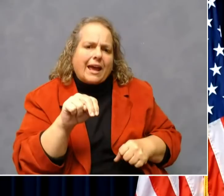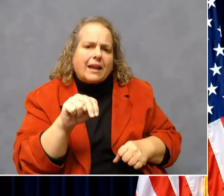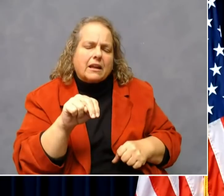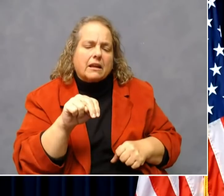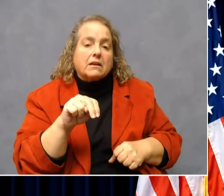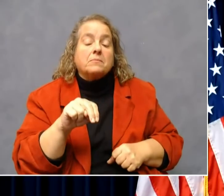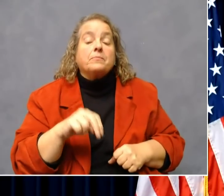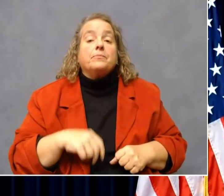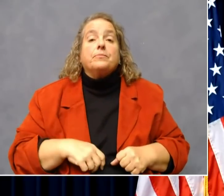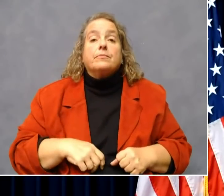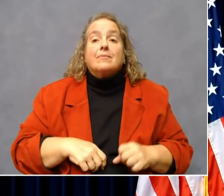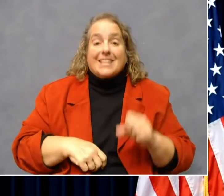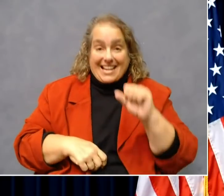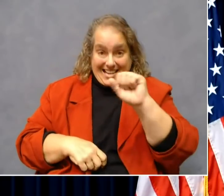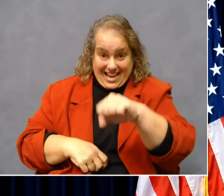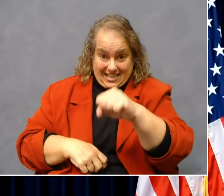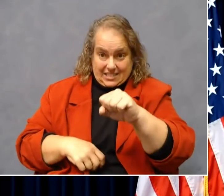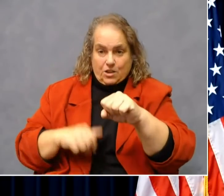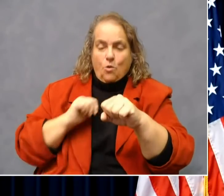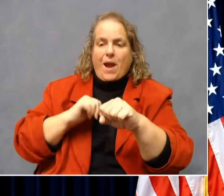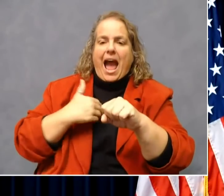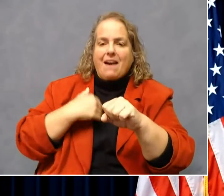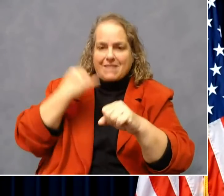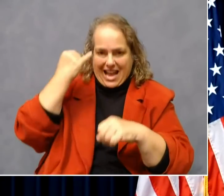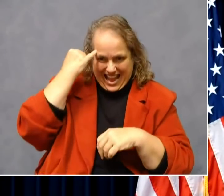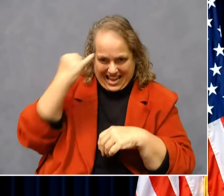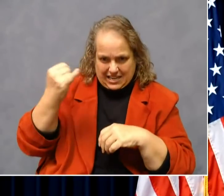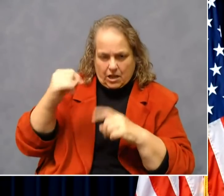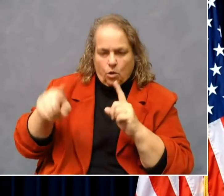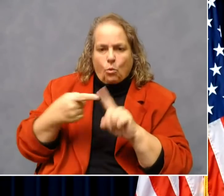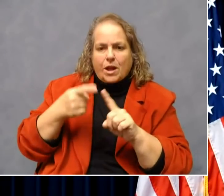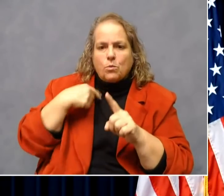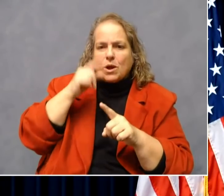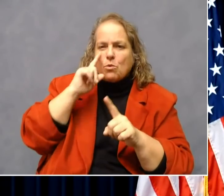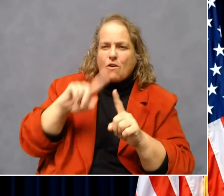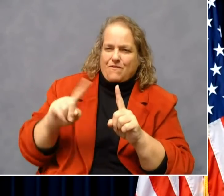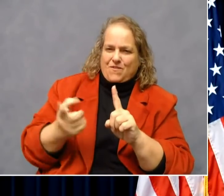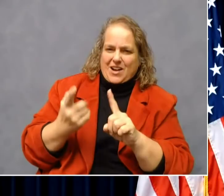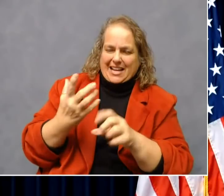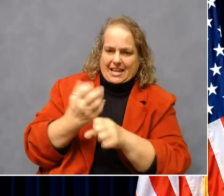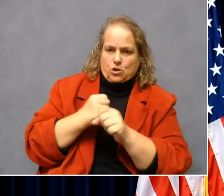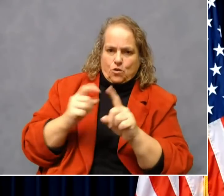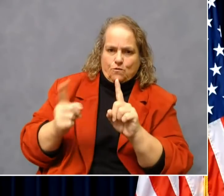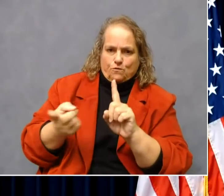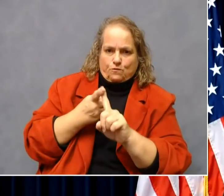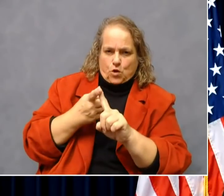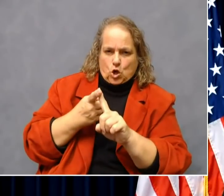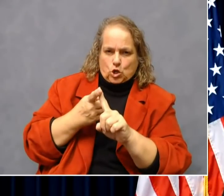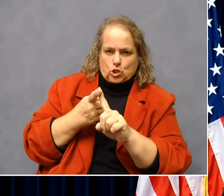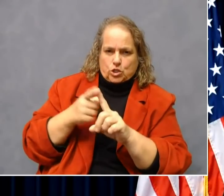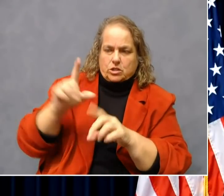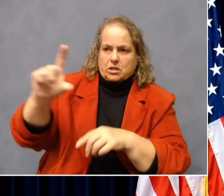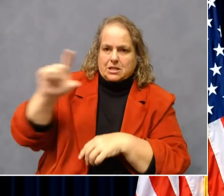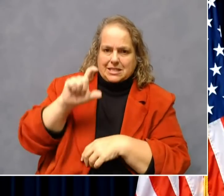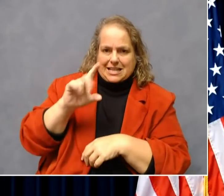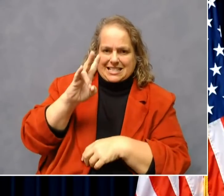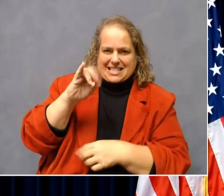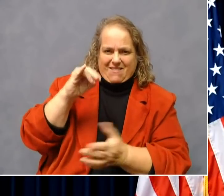that first set of Moderna in, which I think I said was 70-something